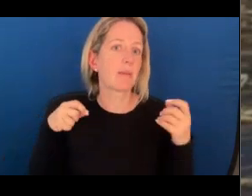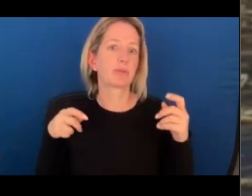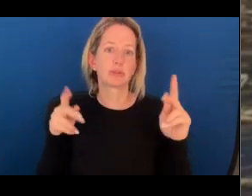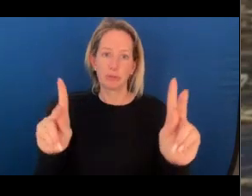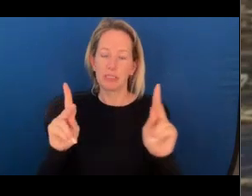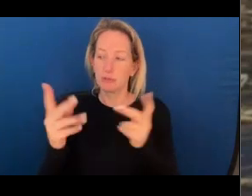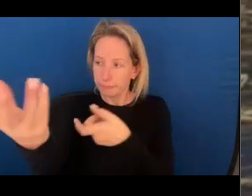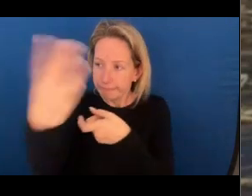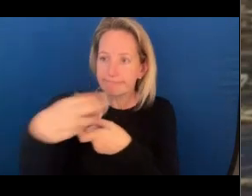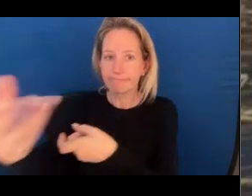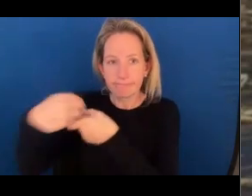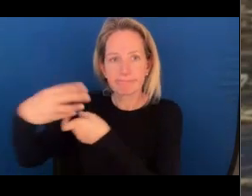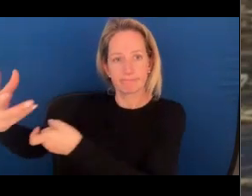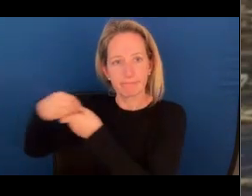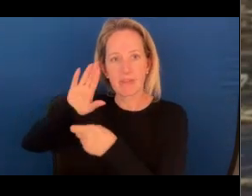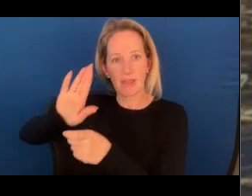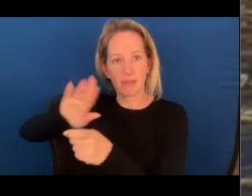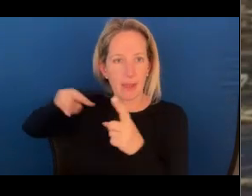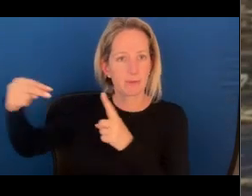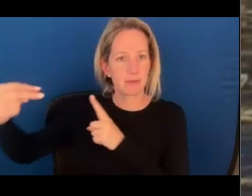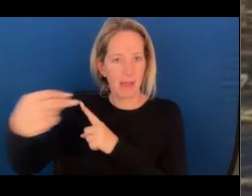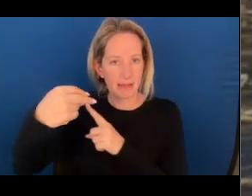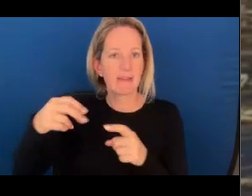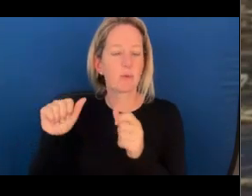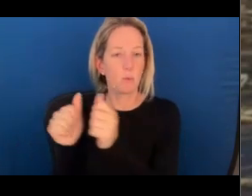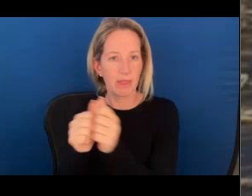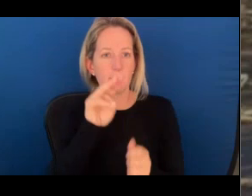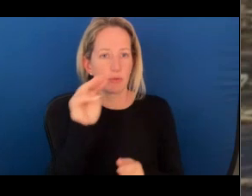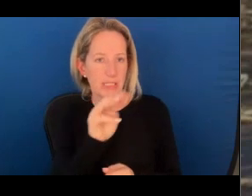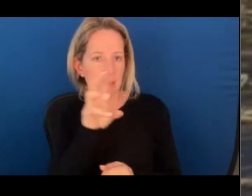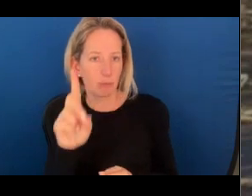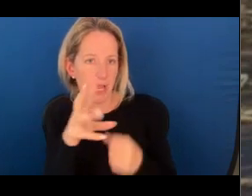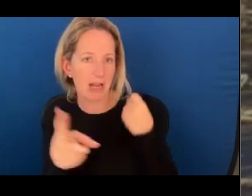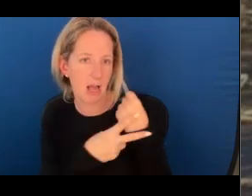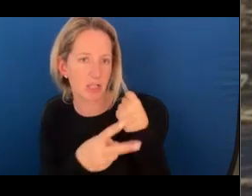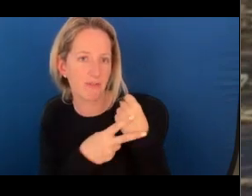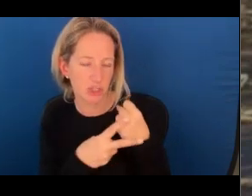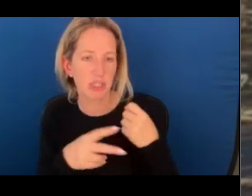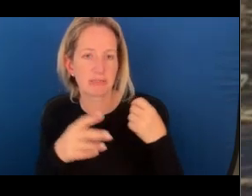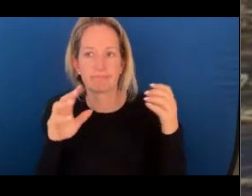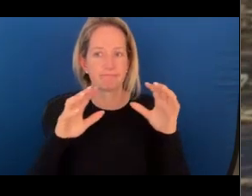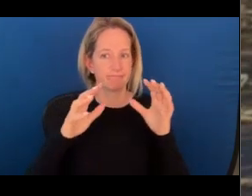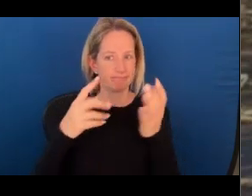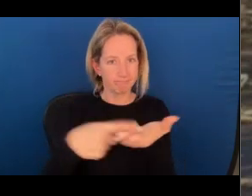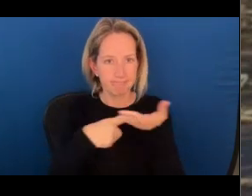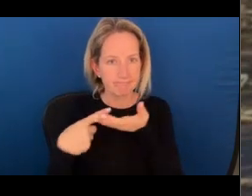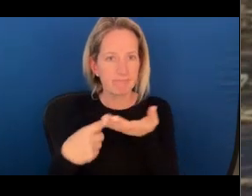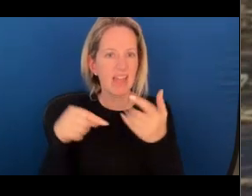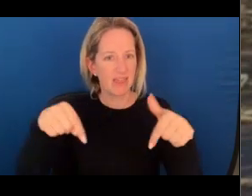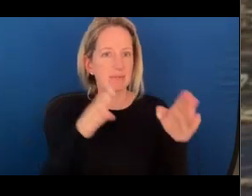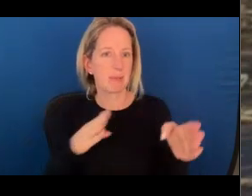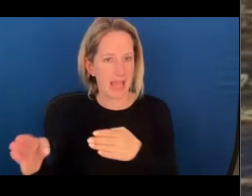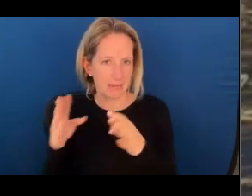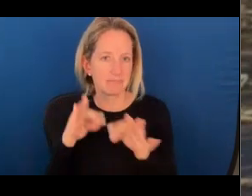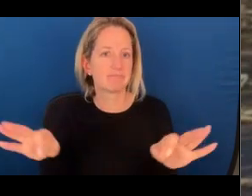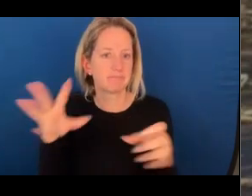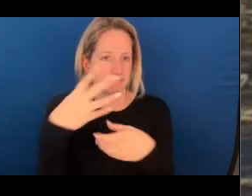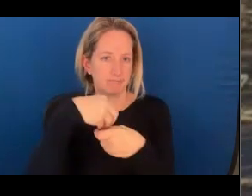and perspectives into the marine debris and conservation space, and this plan is no different. So next slide.